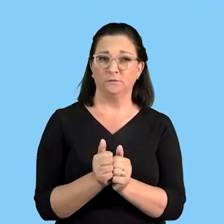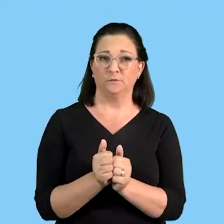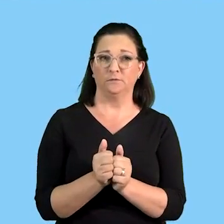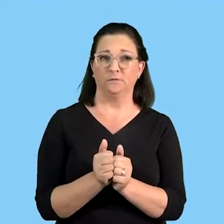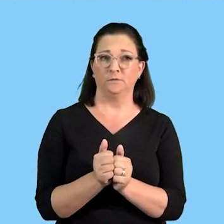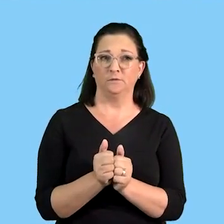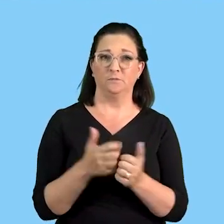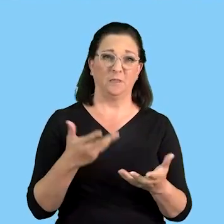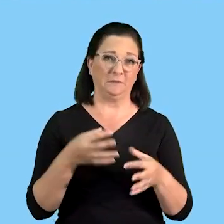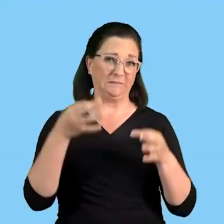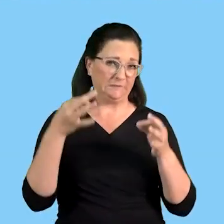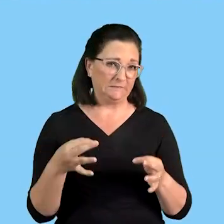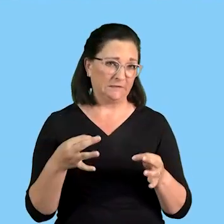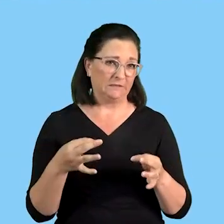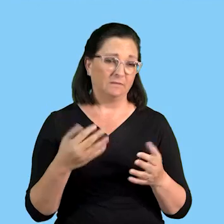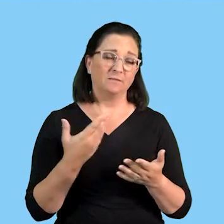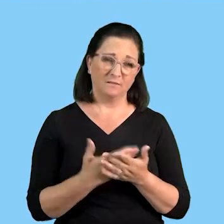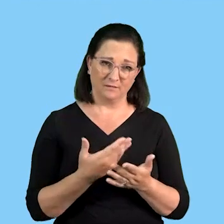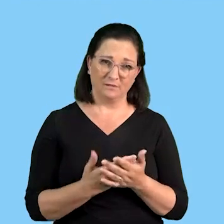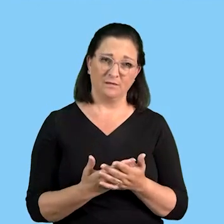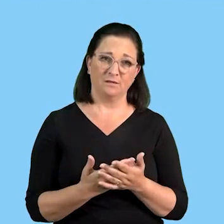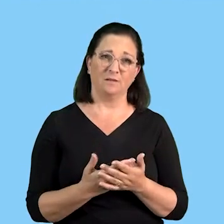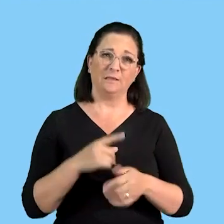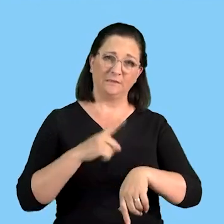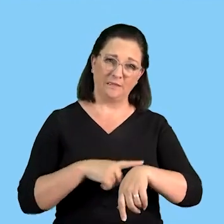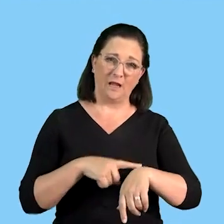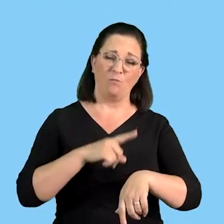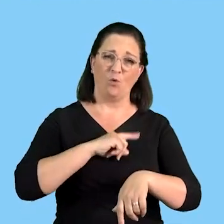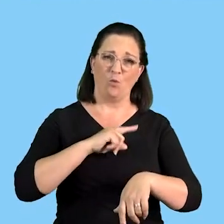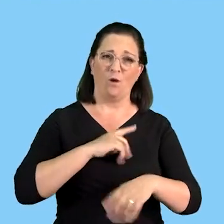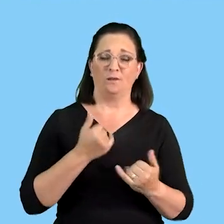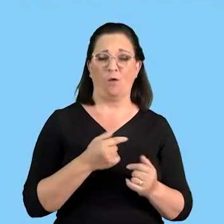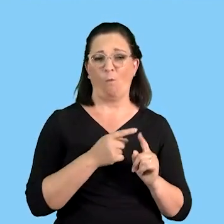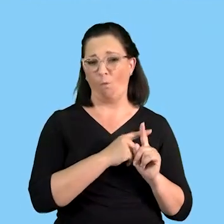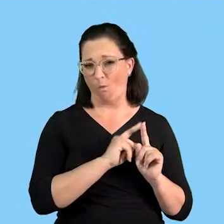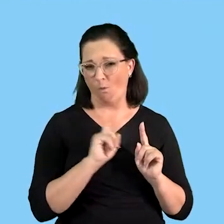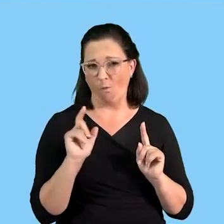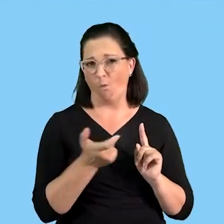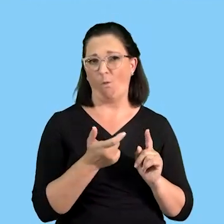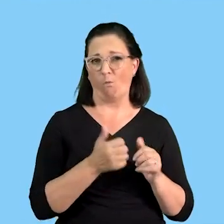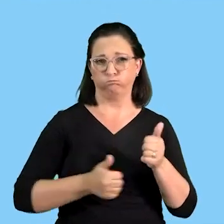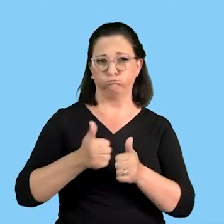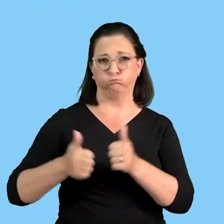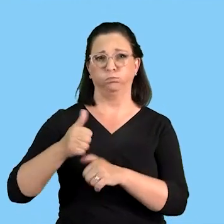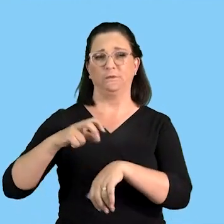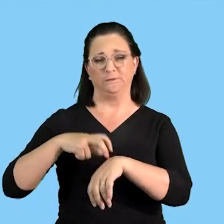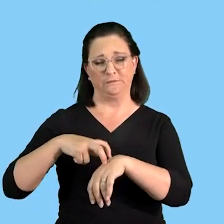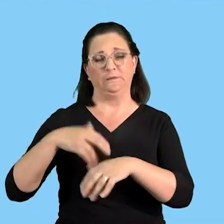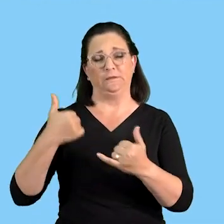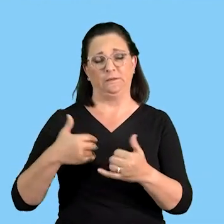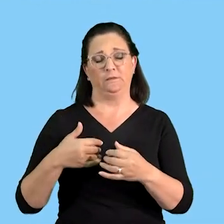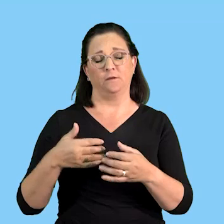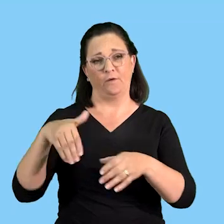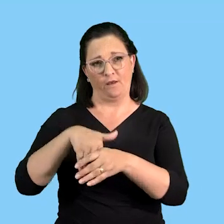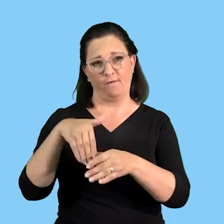terms of taking decisions, this can be time consuming because of the involvement of other partners. So that